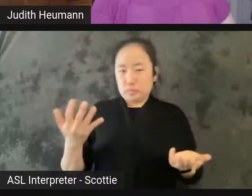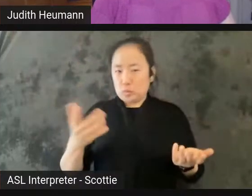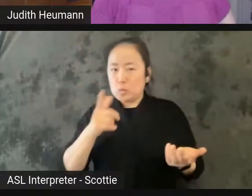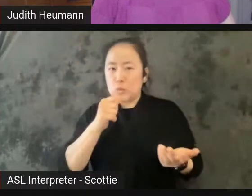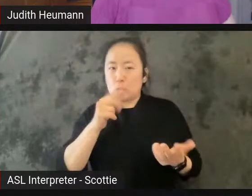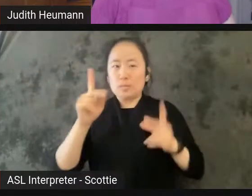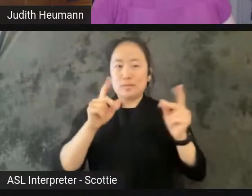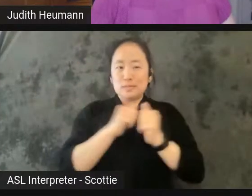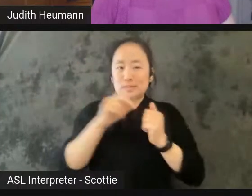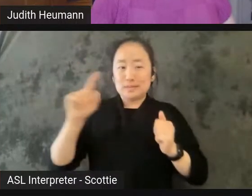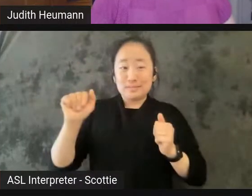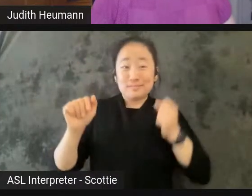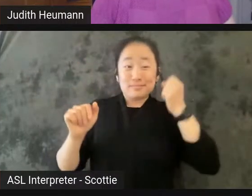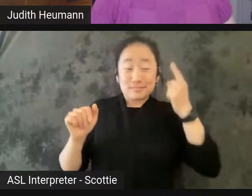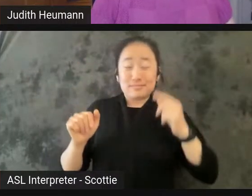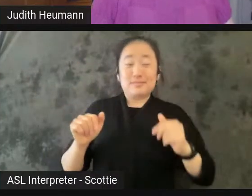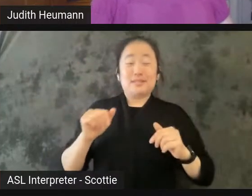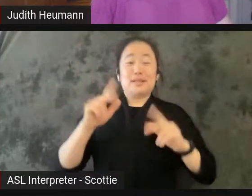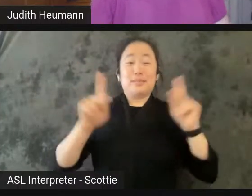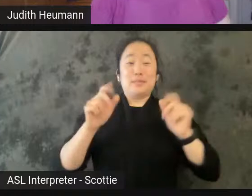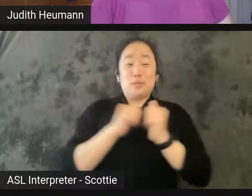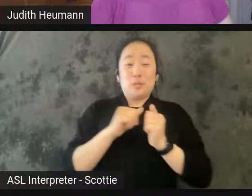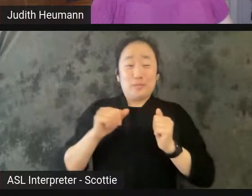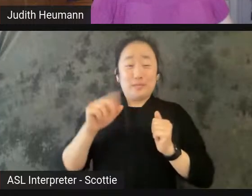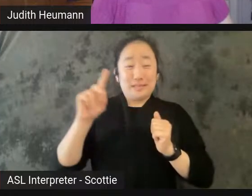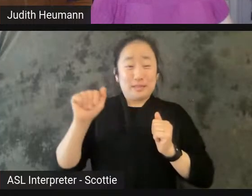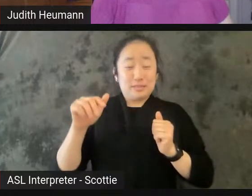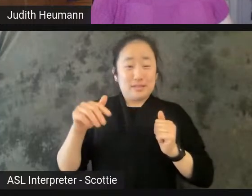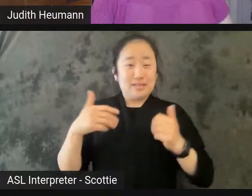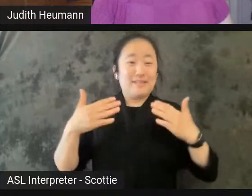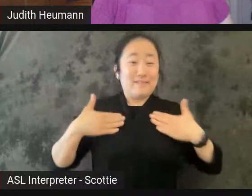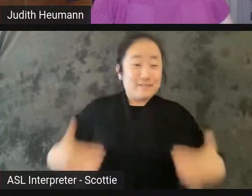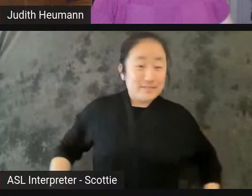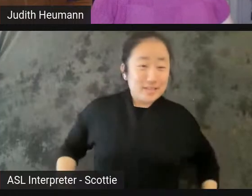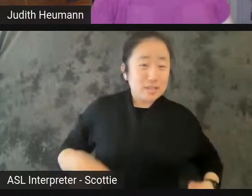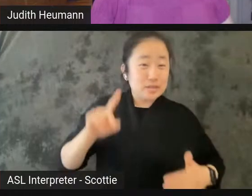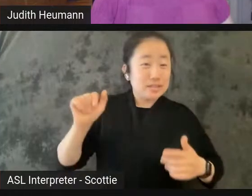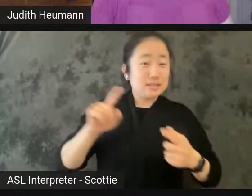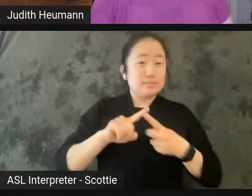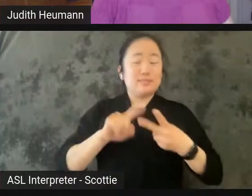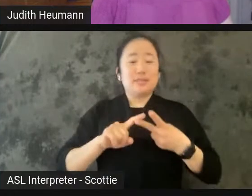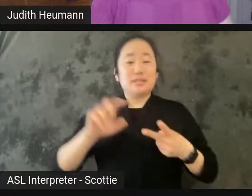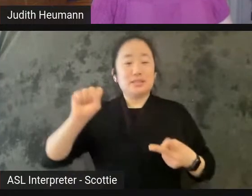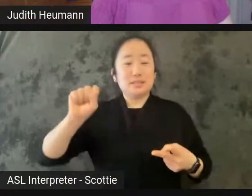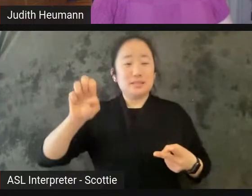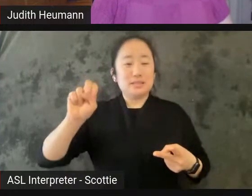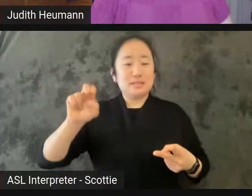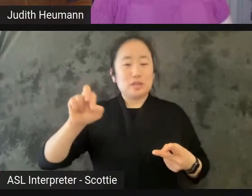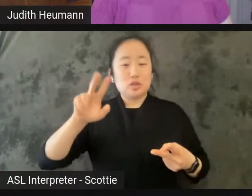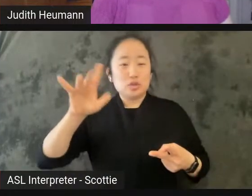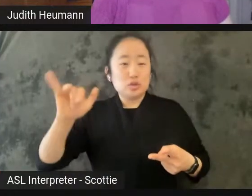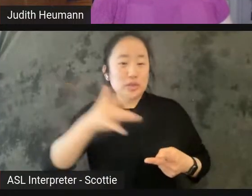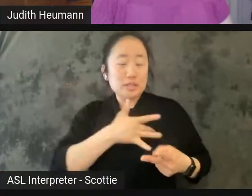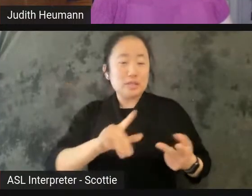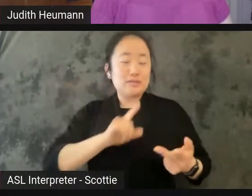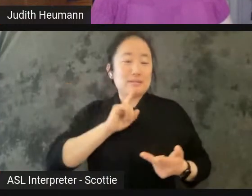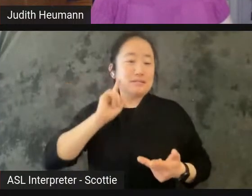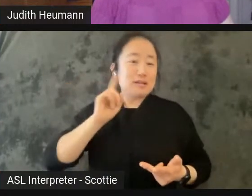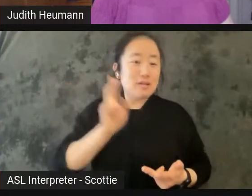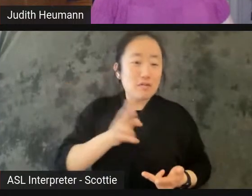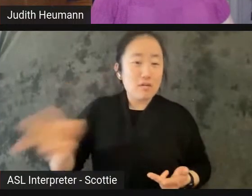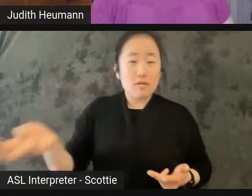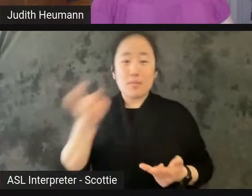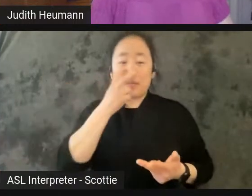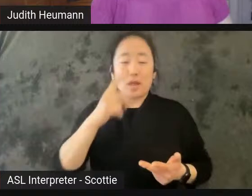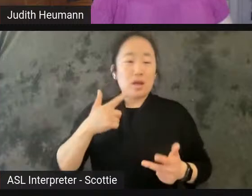people with all kinds of physical disabilities, with all kinds of sensory disabilities, deafness, hard of hearing, blindness,